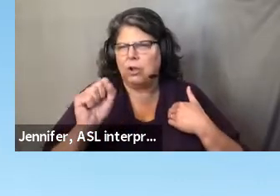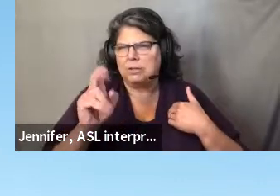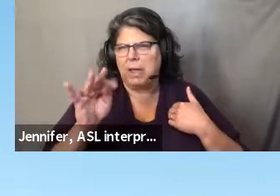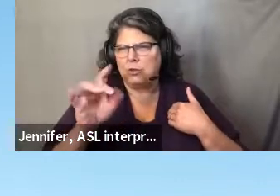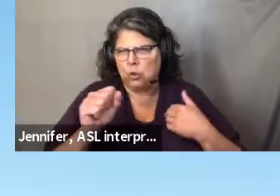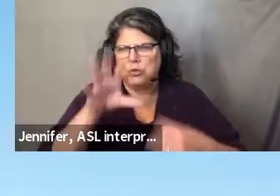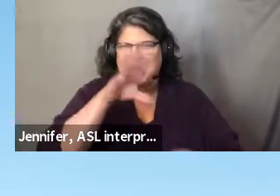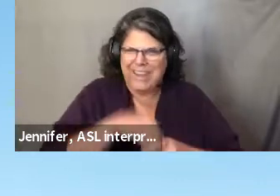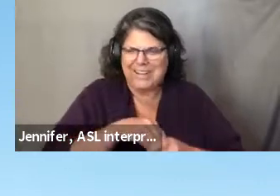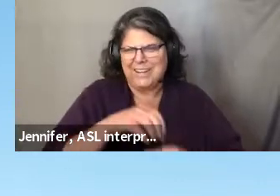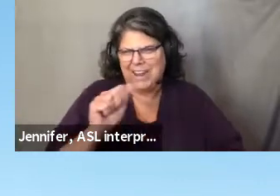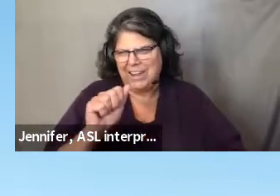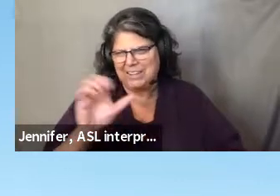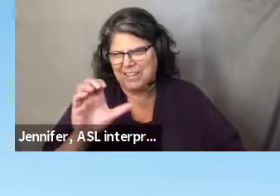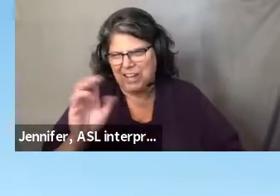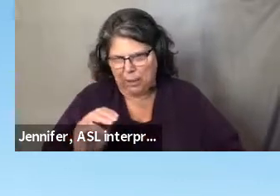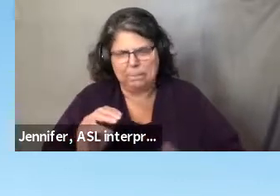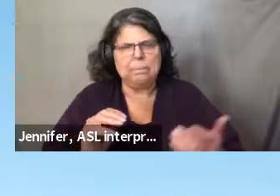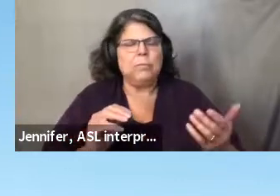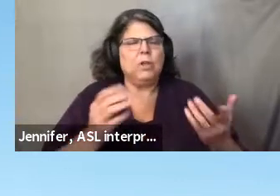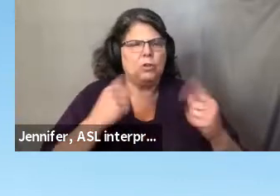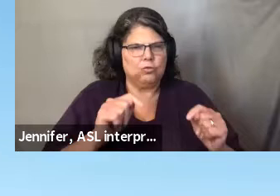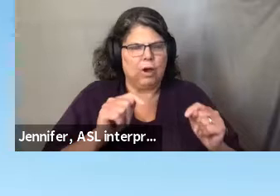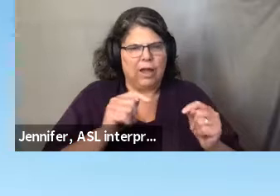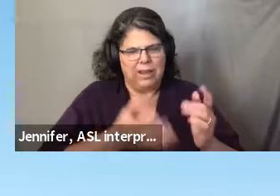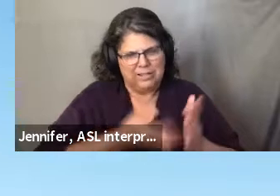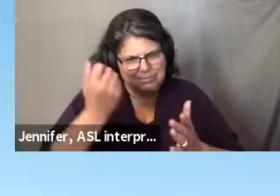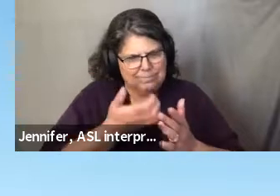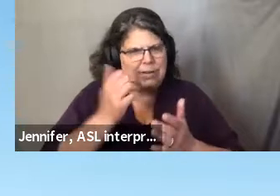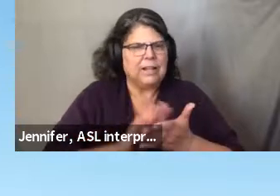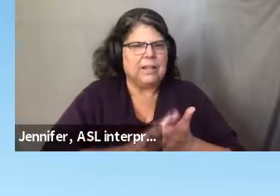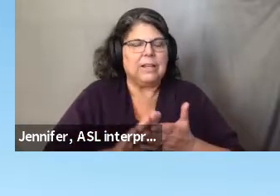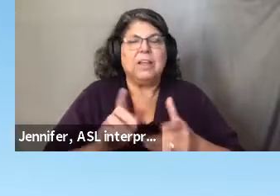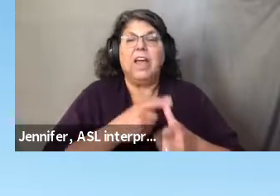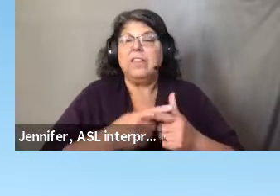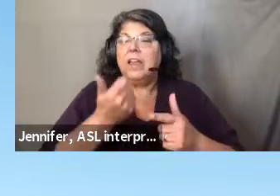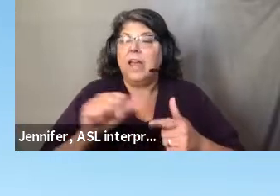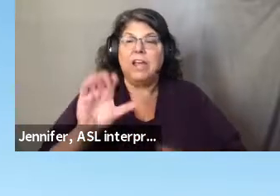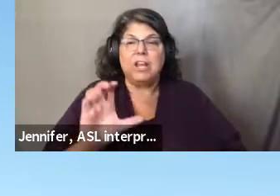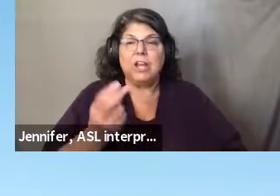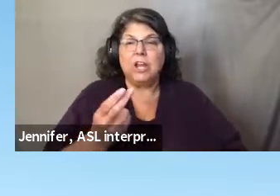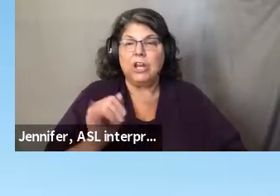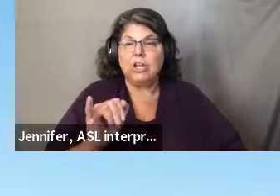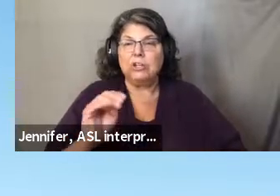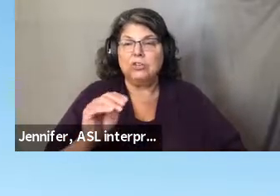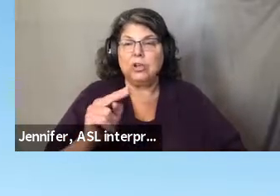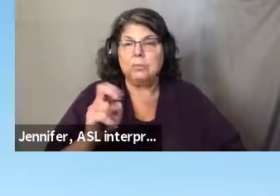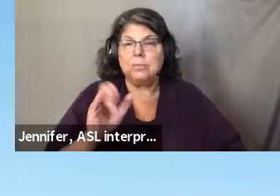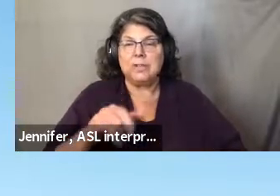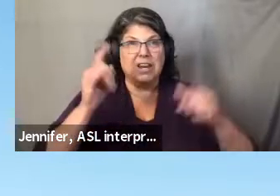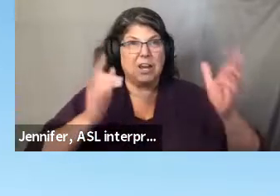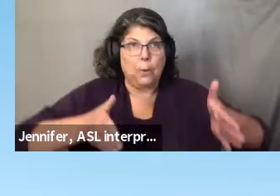We try to get that out, and then afterwards we'll tip over the chimneys, if there are any, and